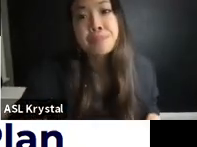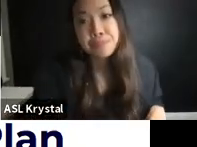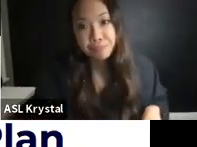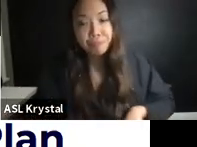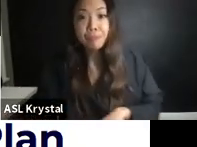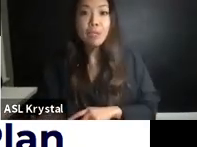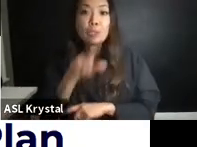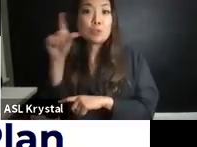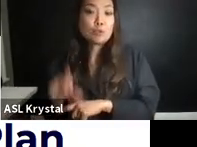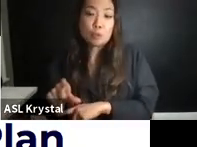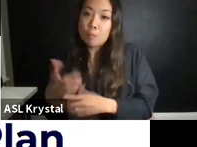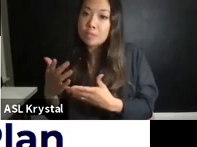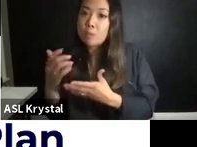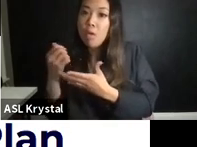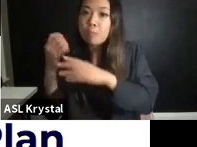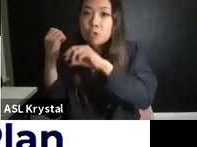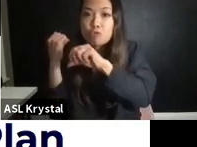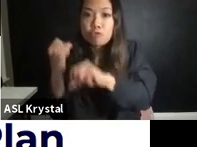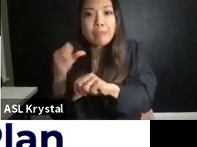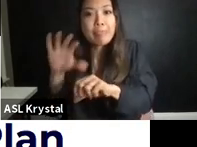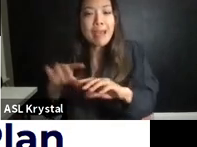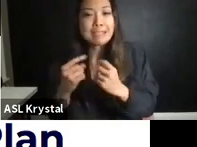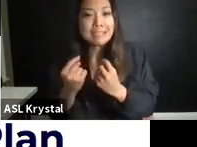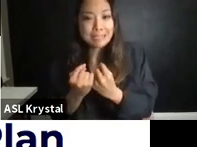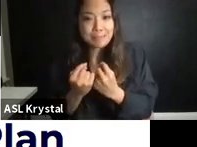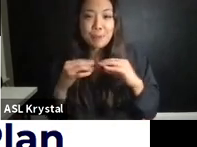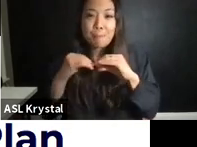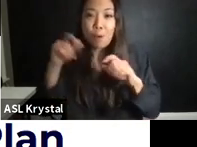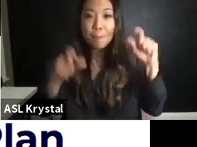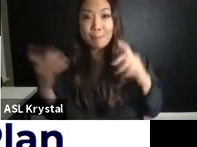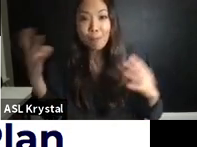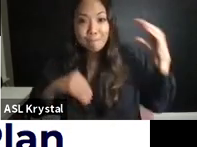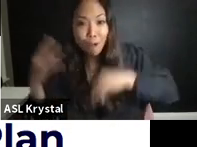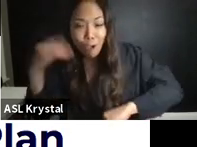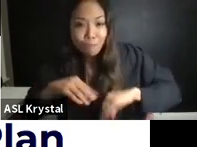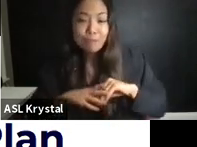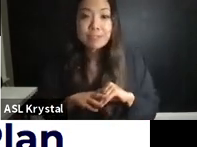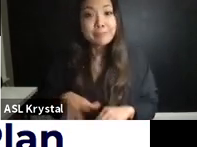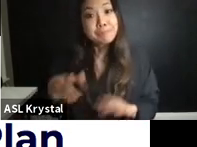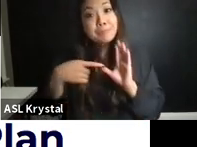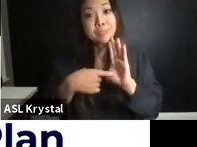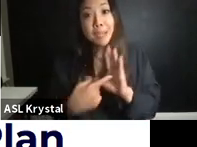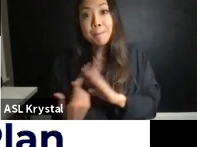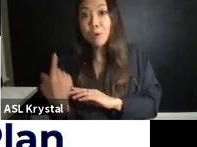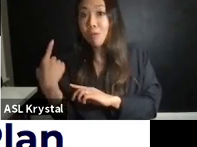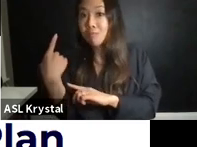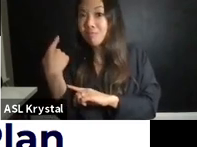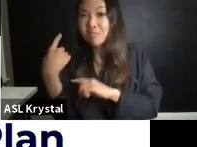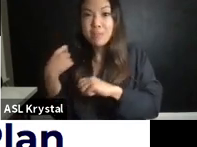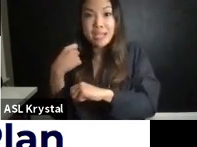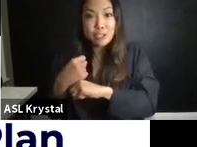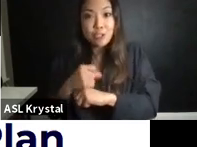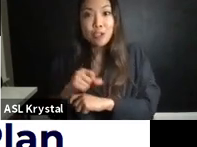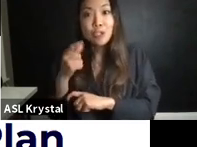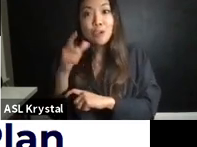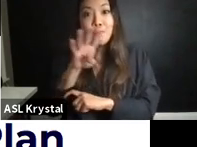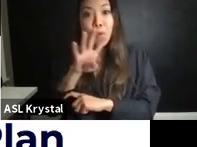library team allowing for higher participation for instance this past year there were a total of 42 pd sessions